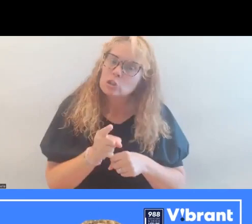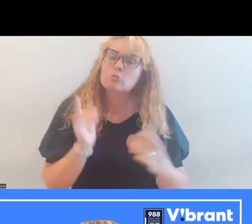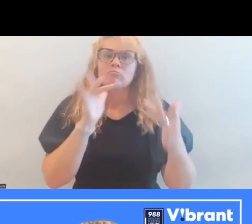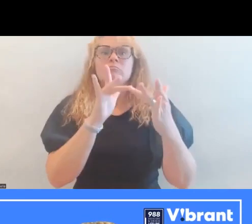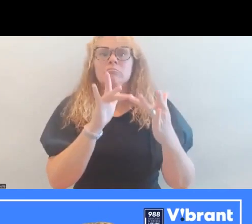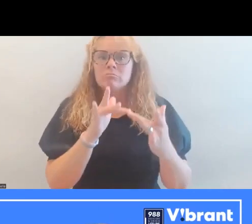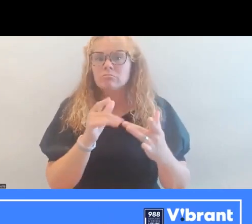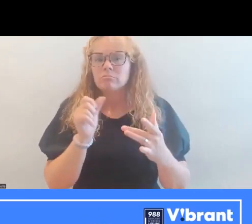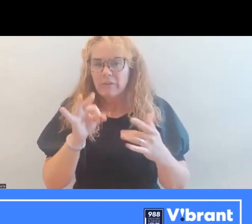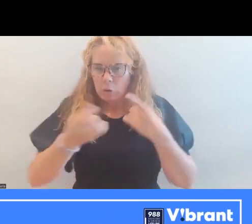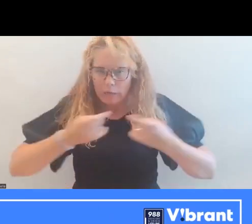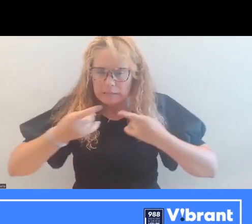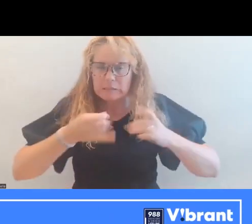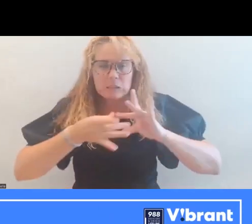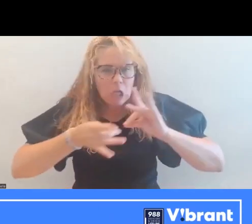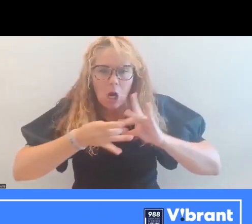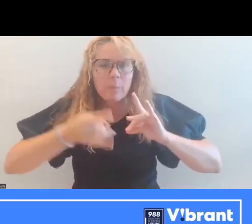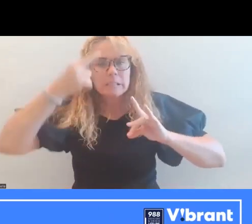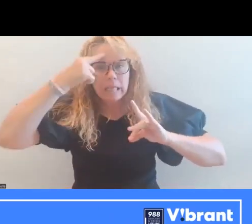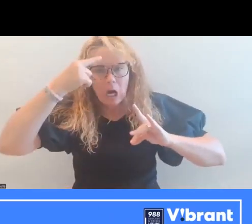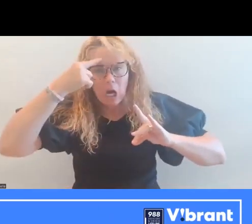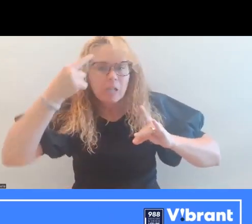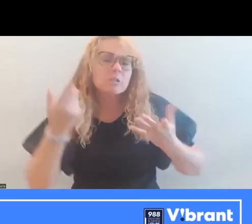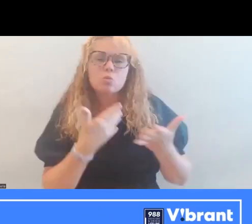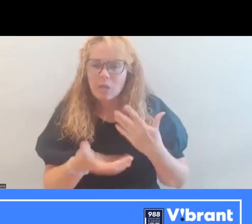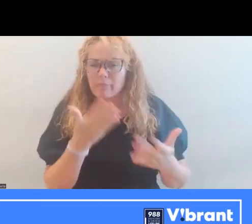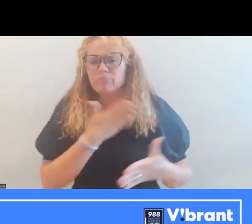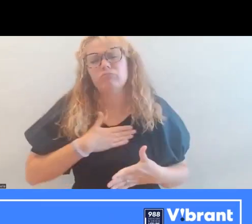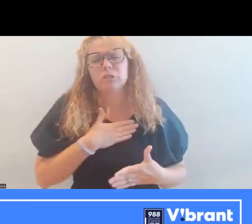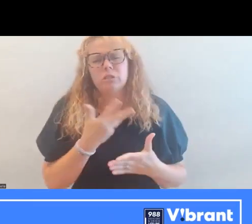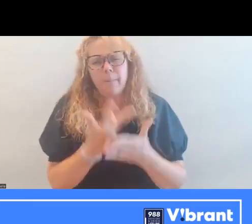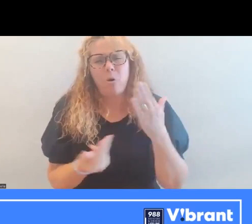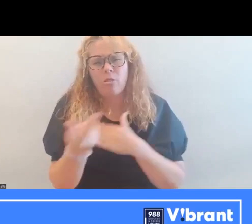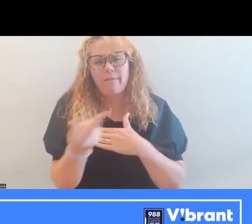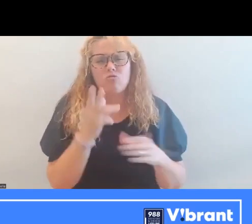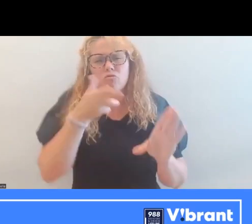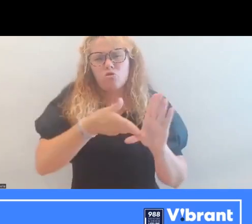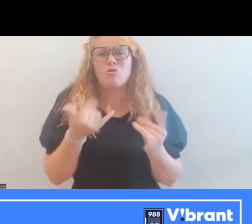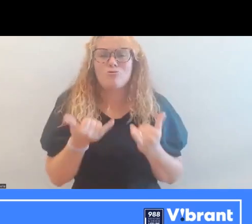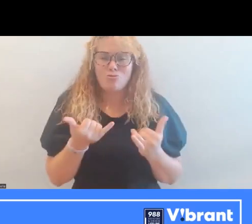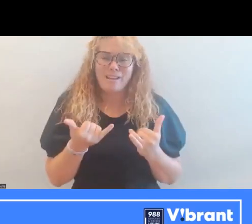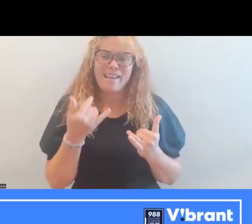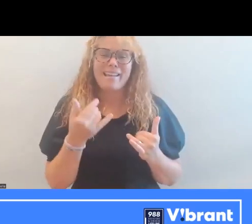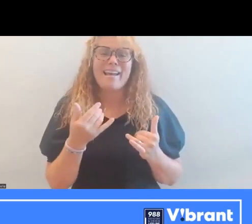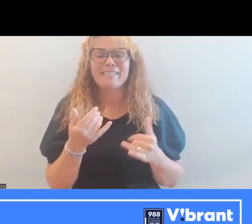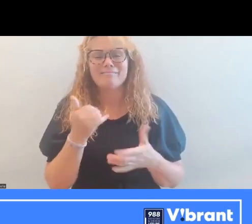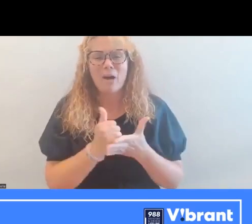if you have questions, comments, thoughts. Just really appreciate you both for joining us today and being our featured